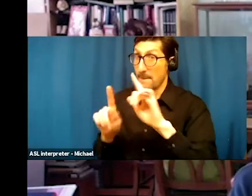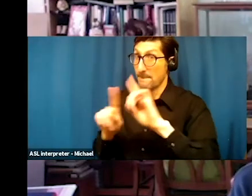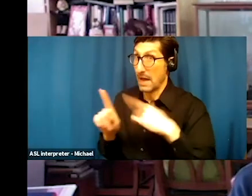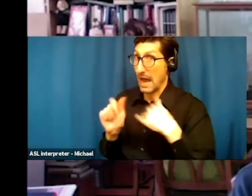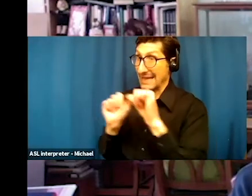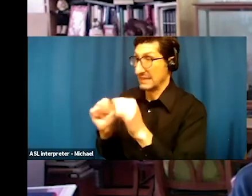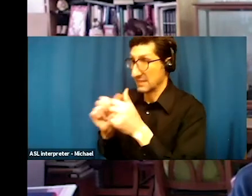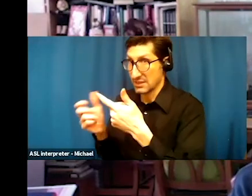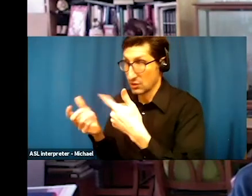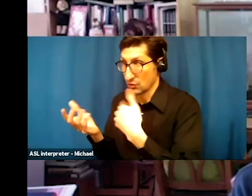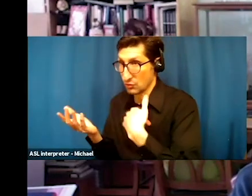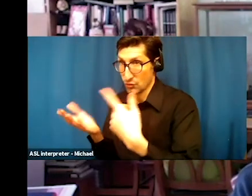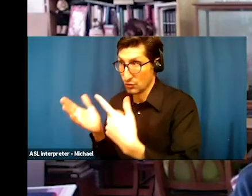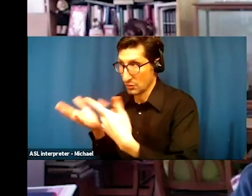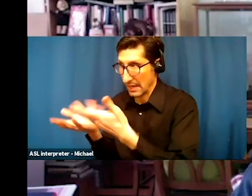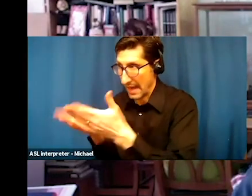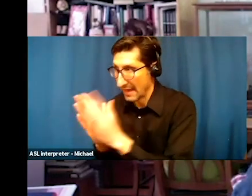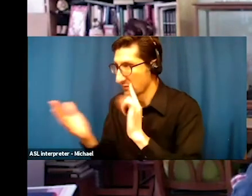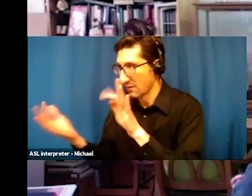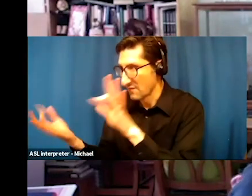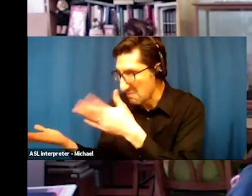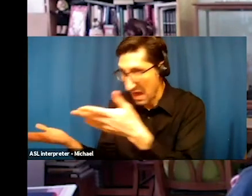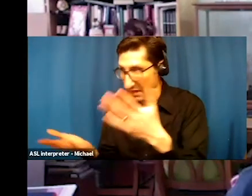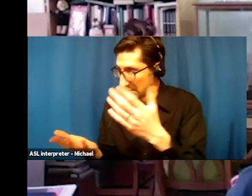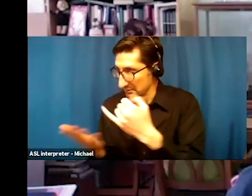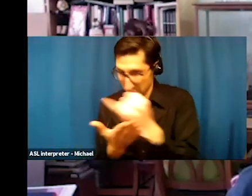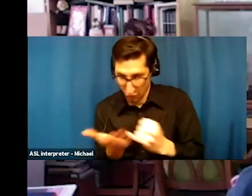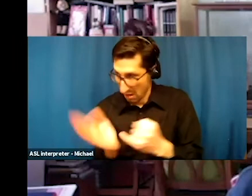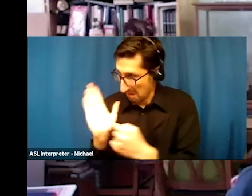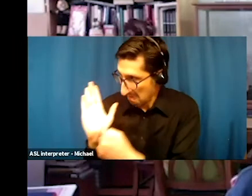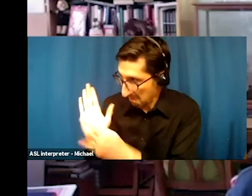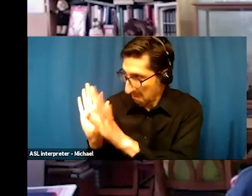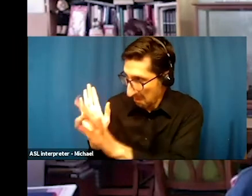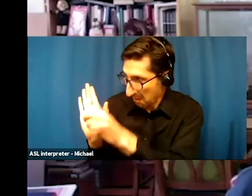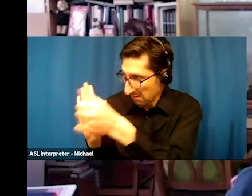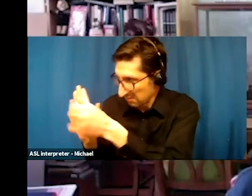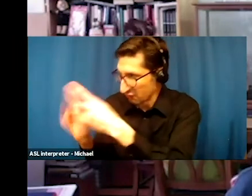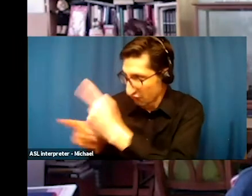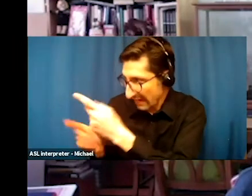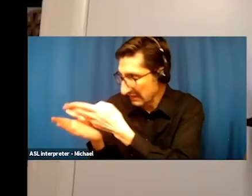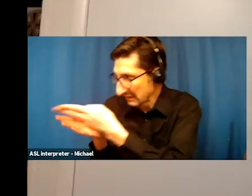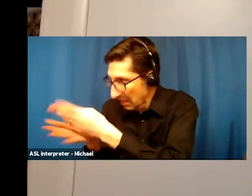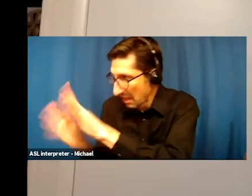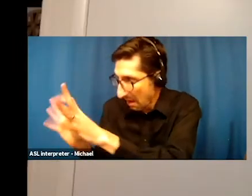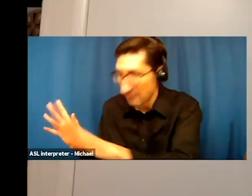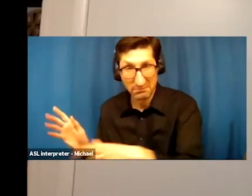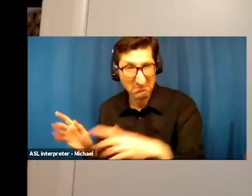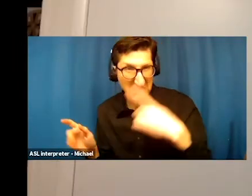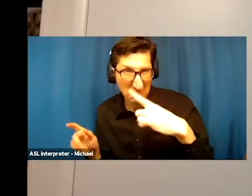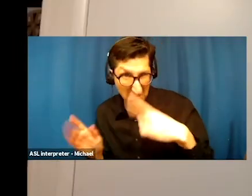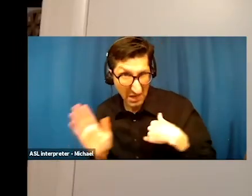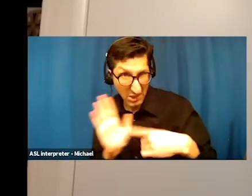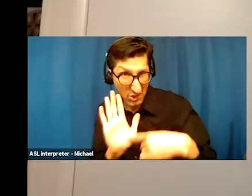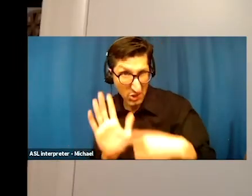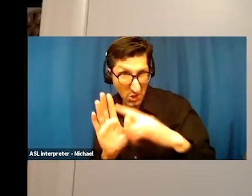whether they're true for, for the person I'm working with. So, um, shall I pull up some images? would be great. And, um,